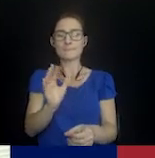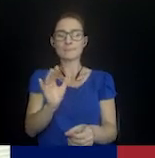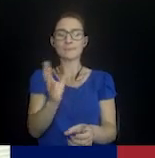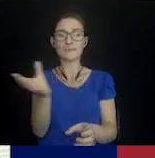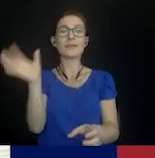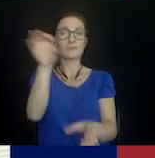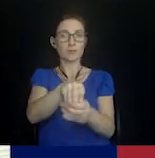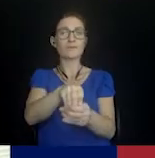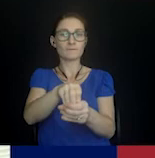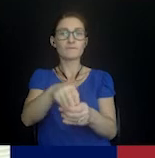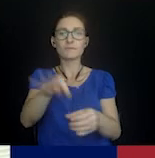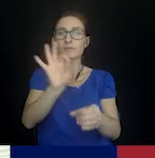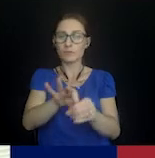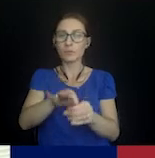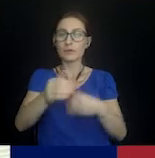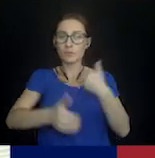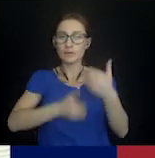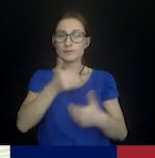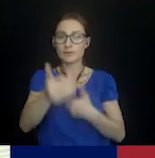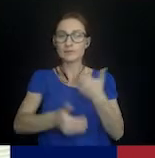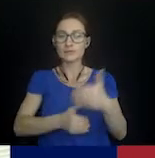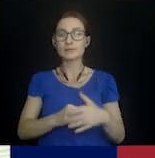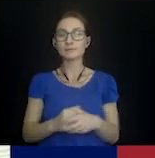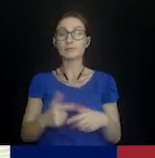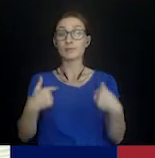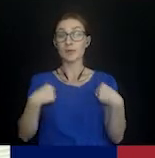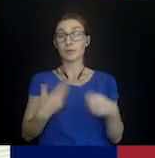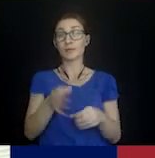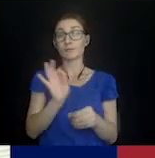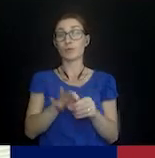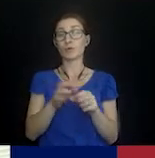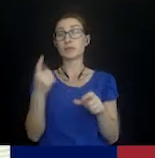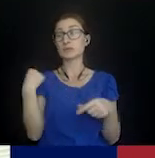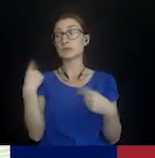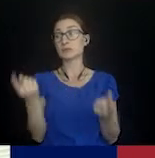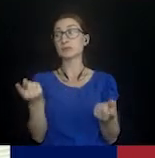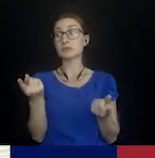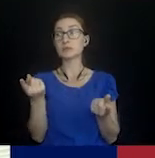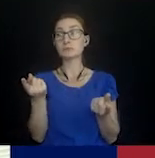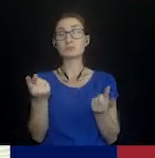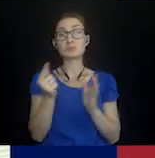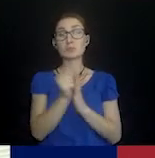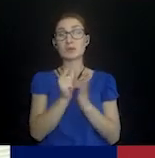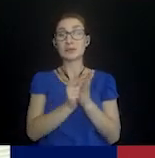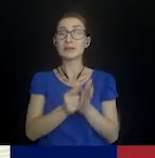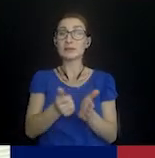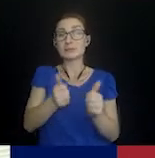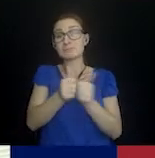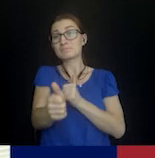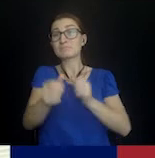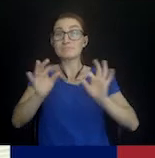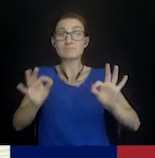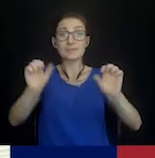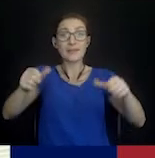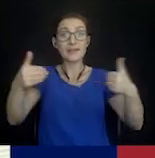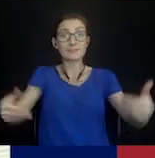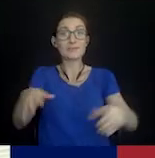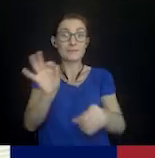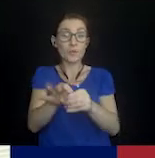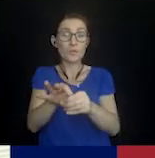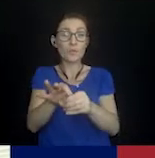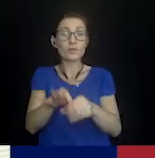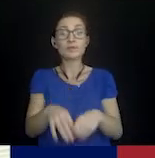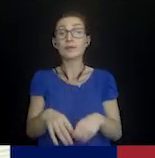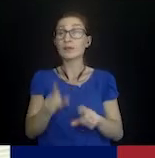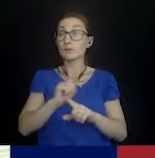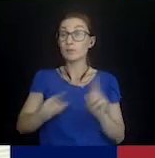much involved in the voting process. I've been voting since I was legally allowed to, but at the same time, my